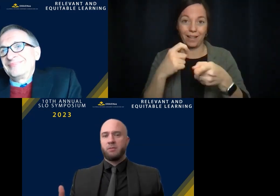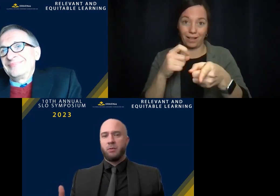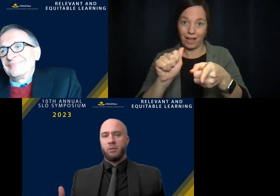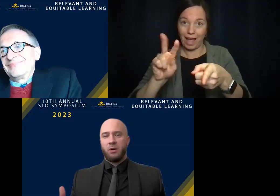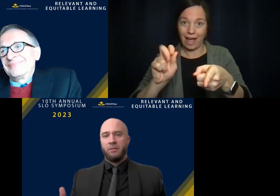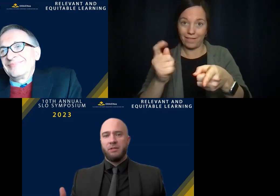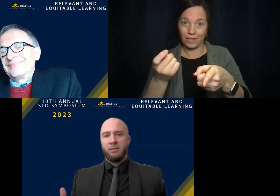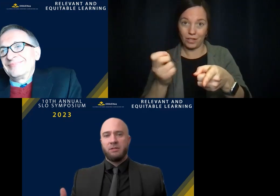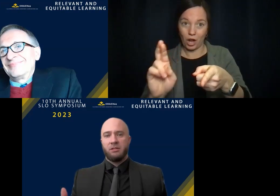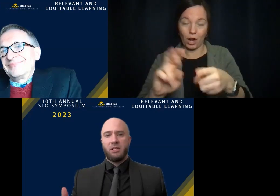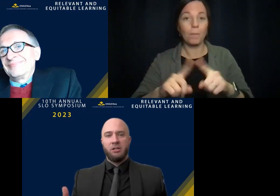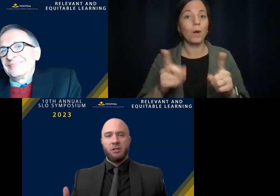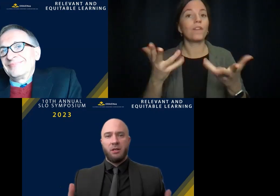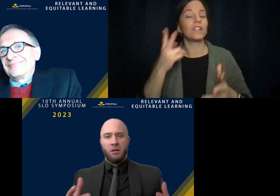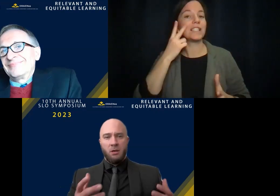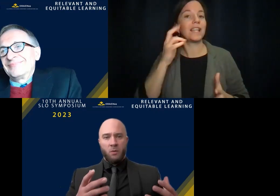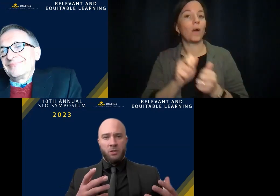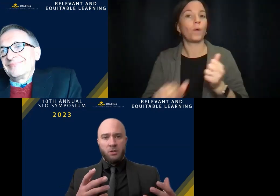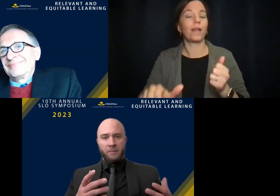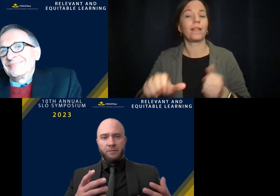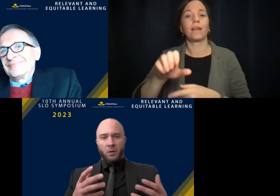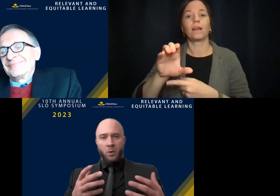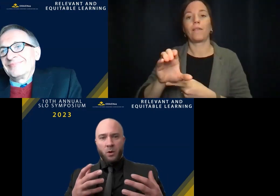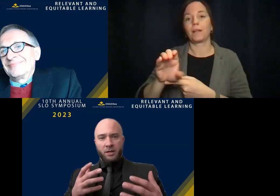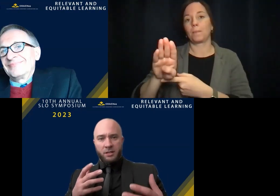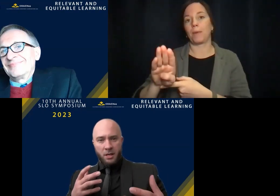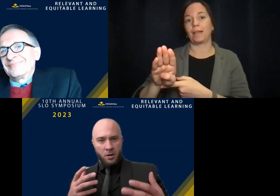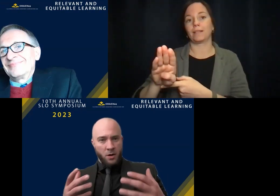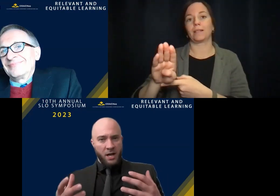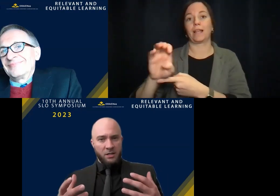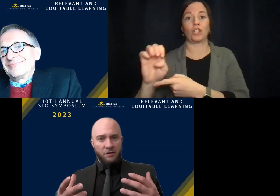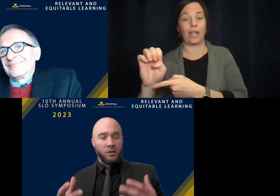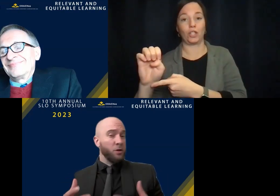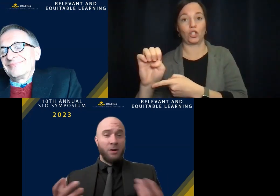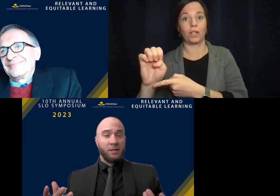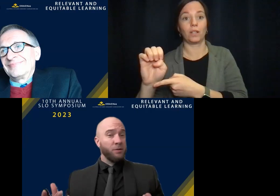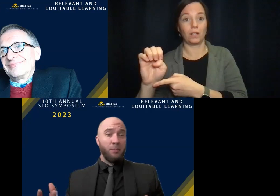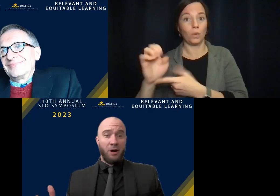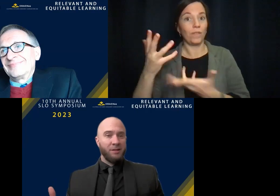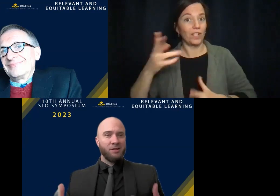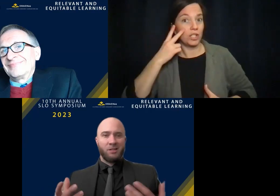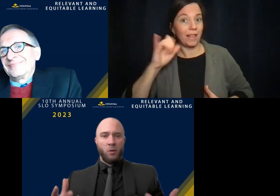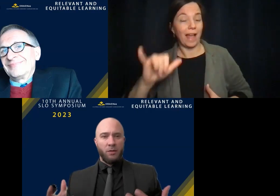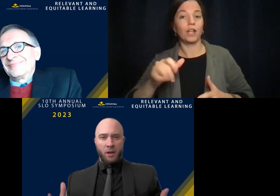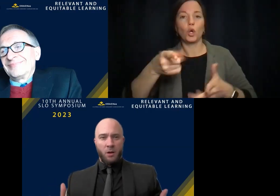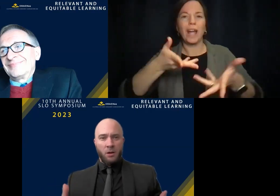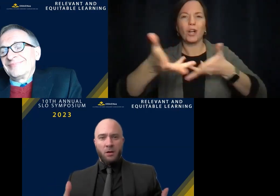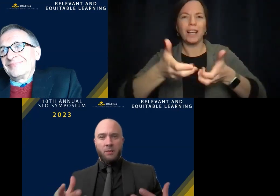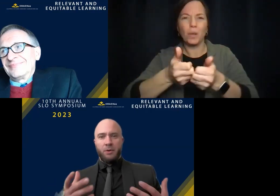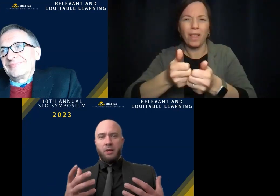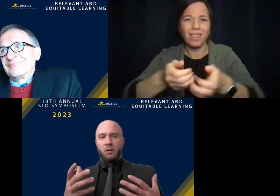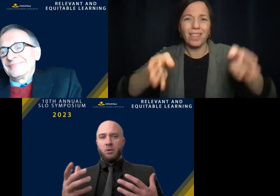stuff we've explored with competency-based education, was where it's an interactive, and you're interacting with a bot. There's like no one